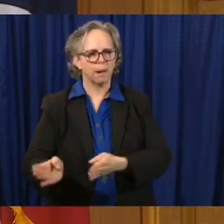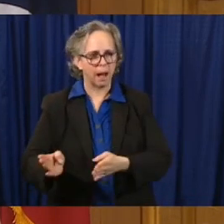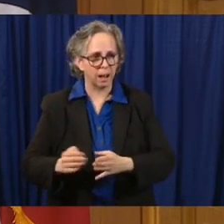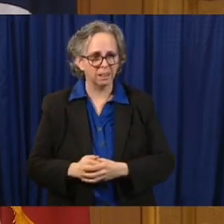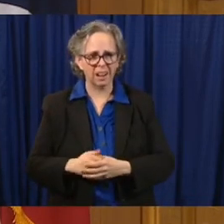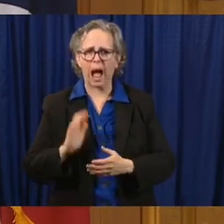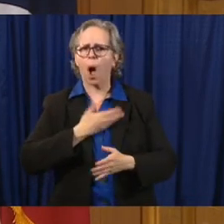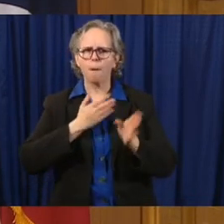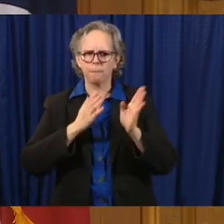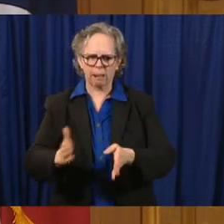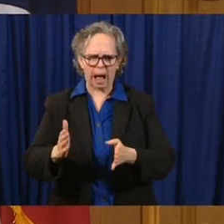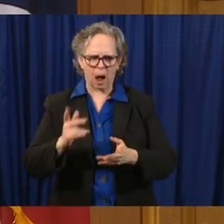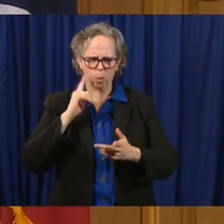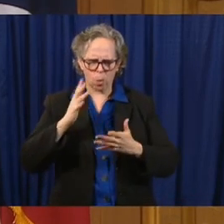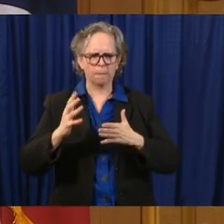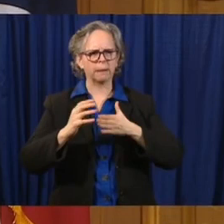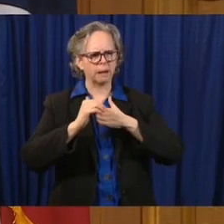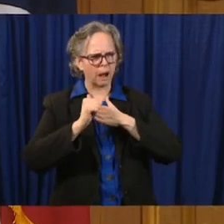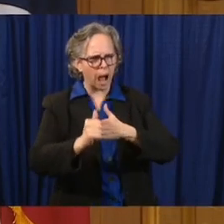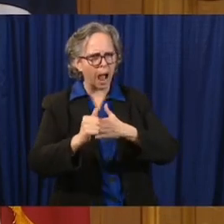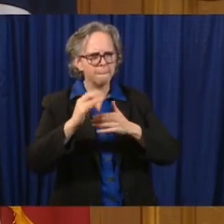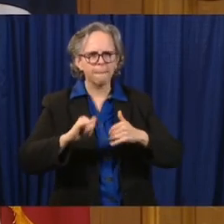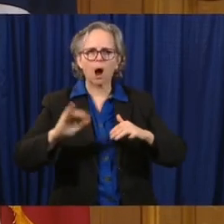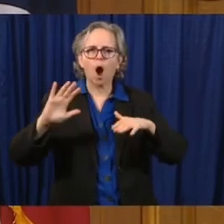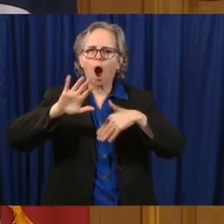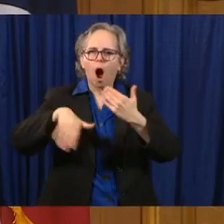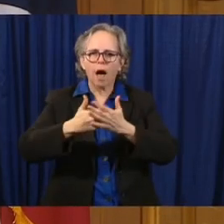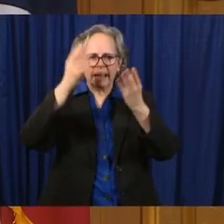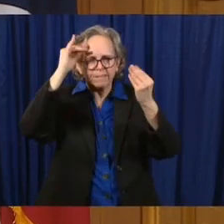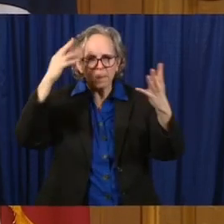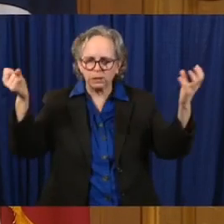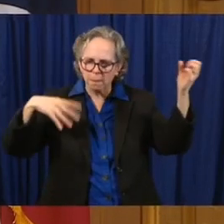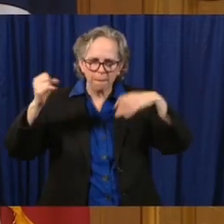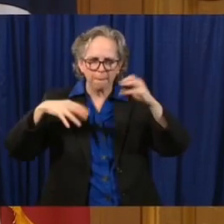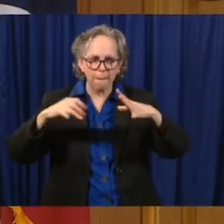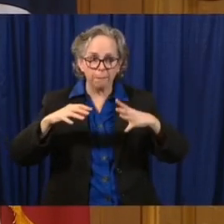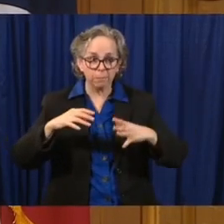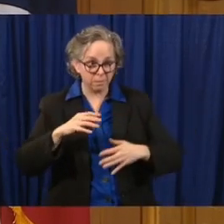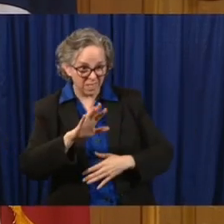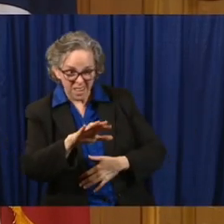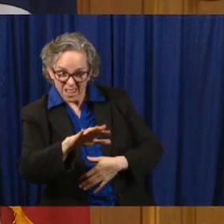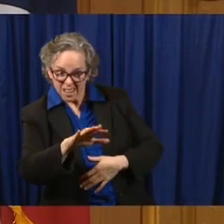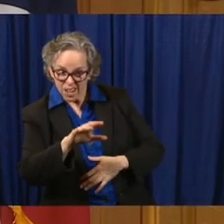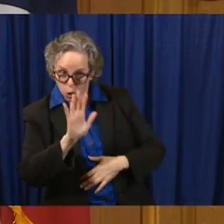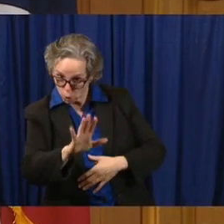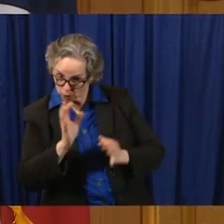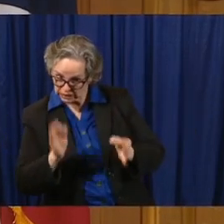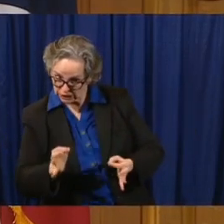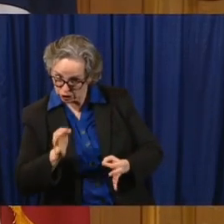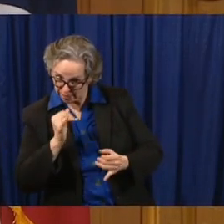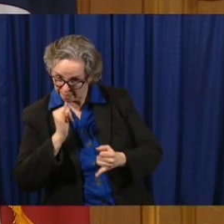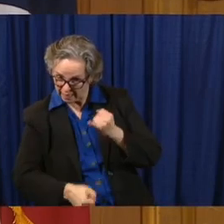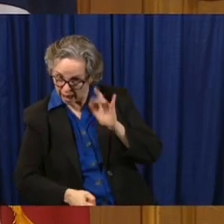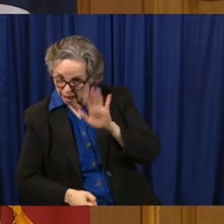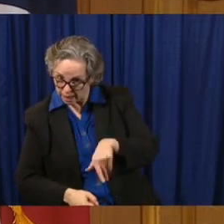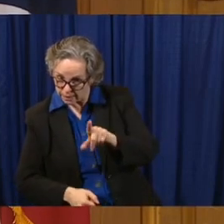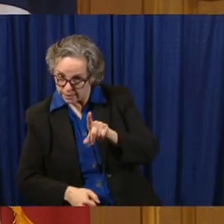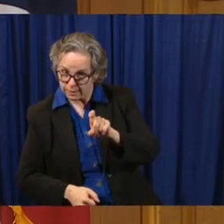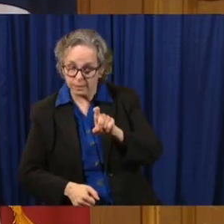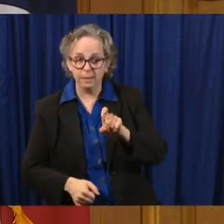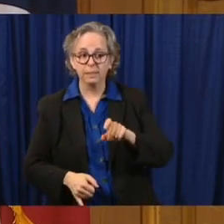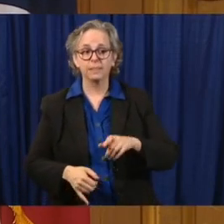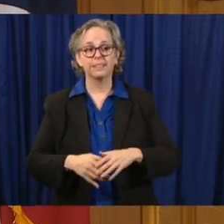plan that certainly is helped by what the federal government is doing, what the federal government knows, what the Trump